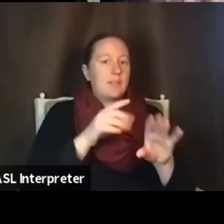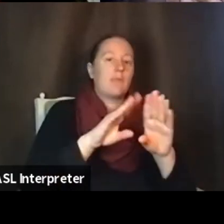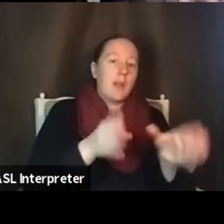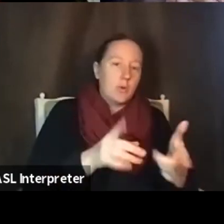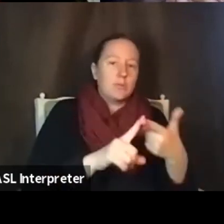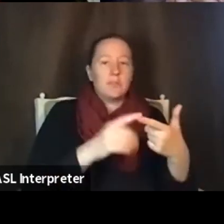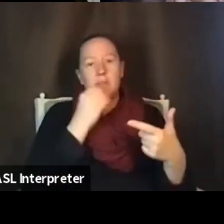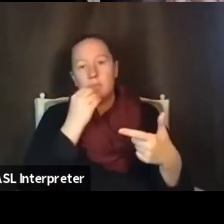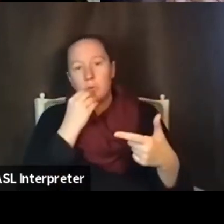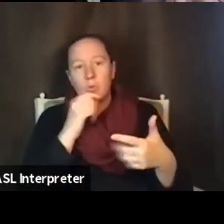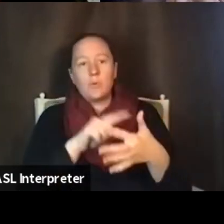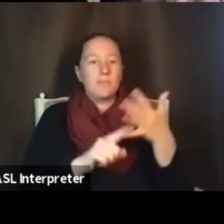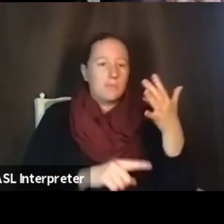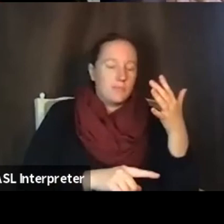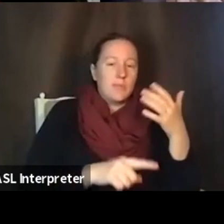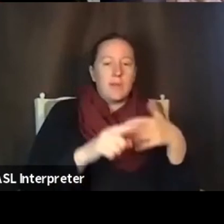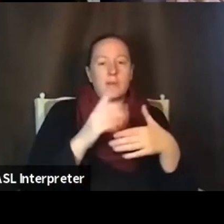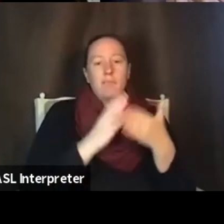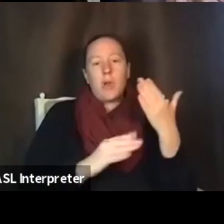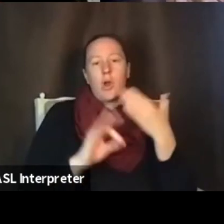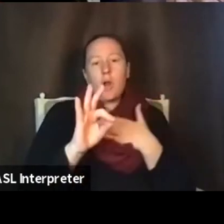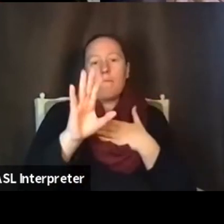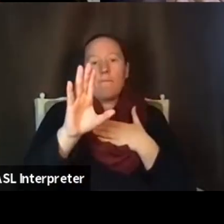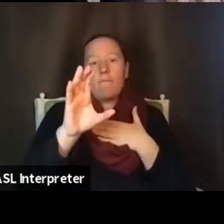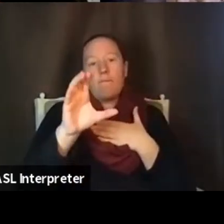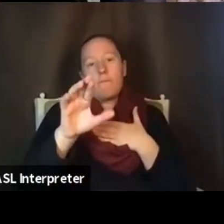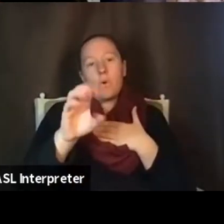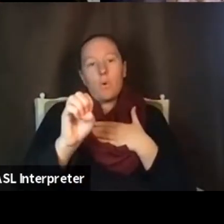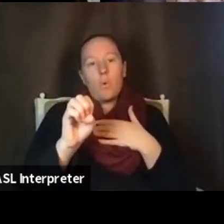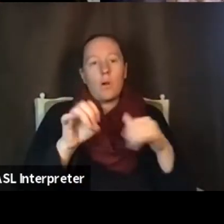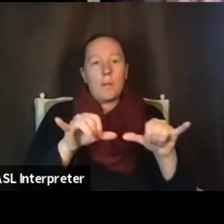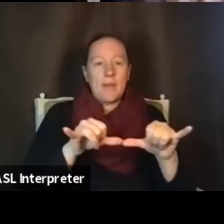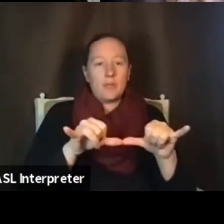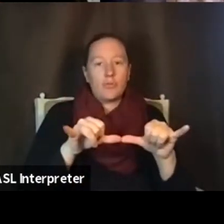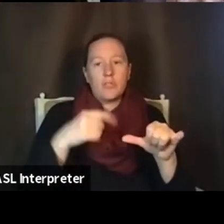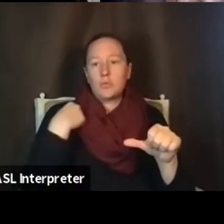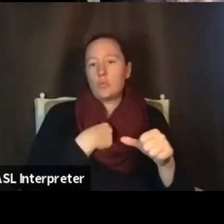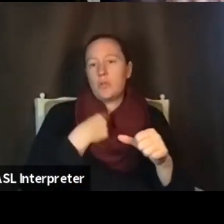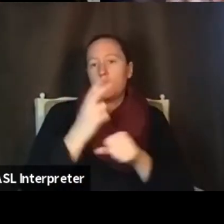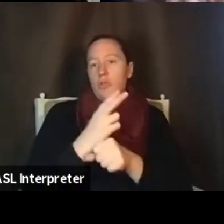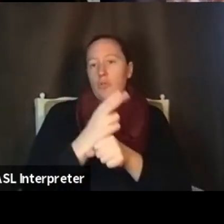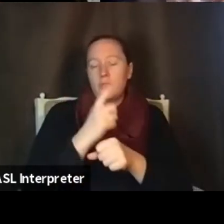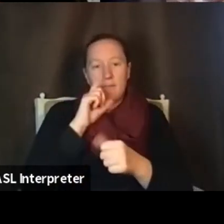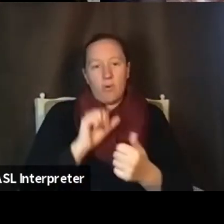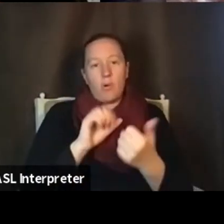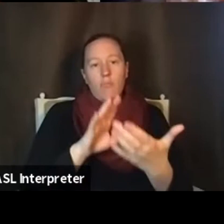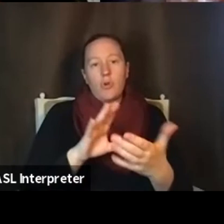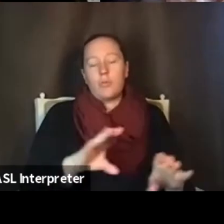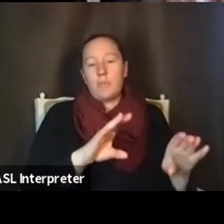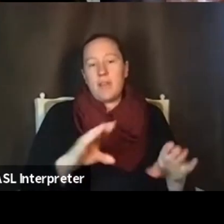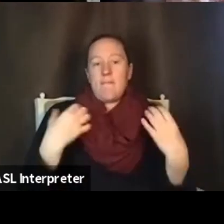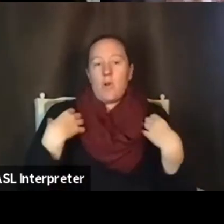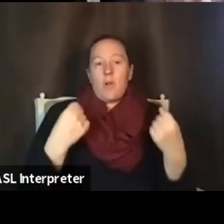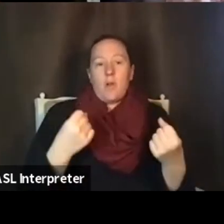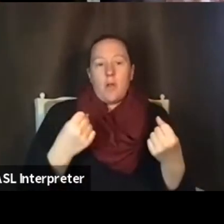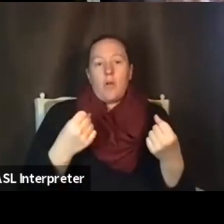our set of core metrics that we're using to think about approaching behavioral health from a